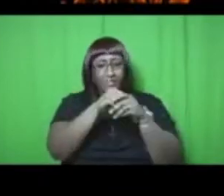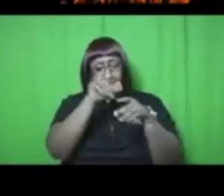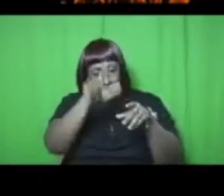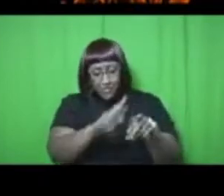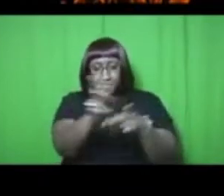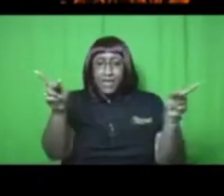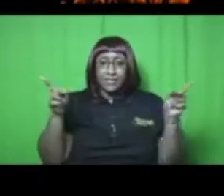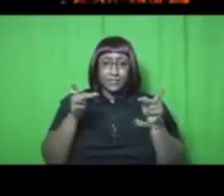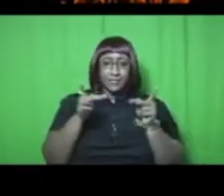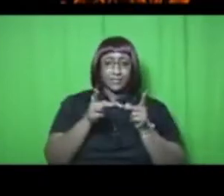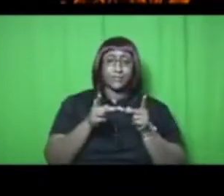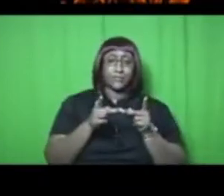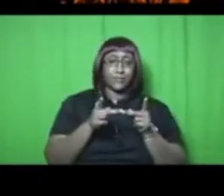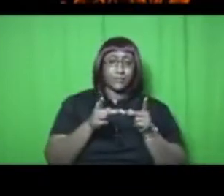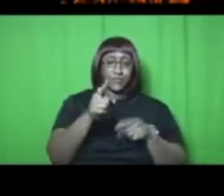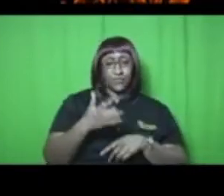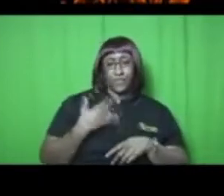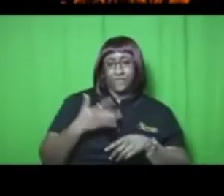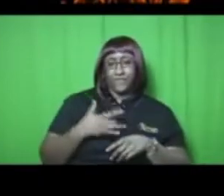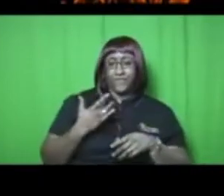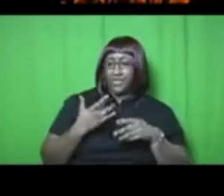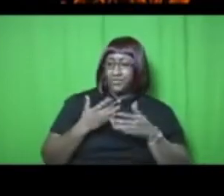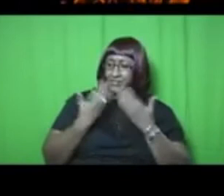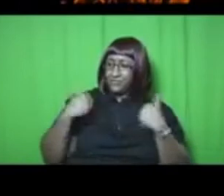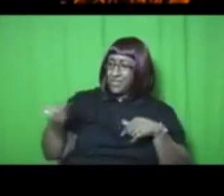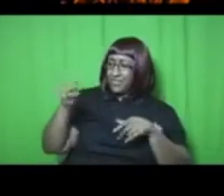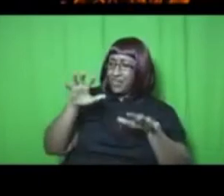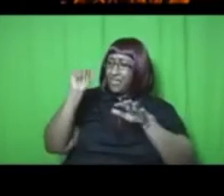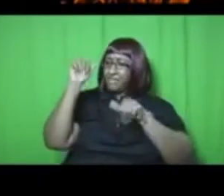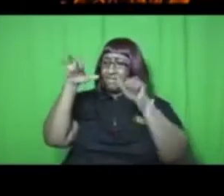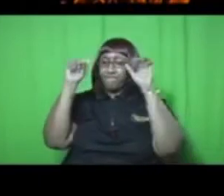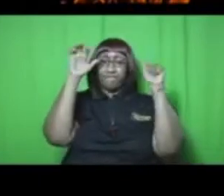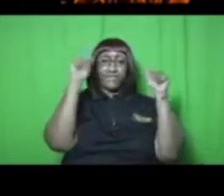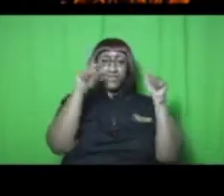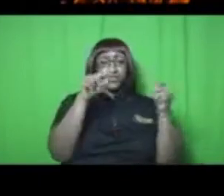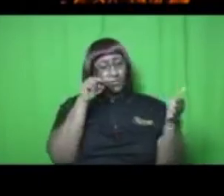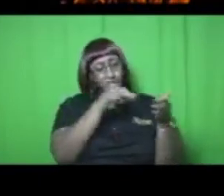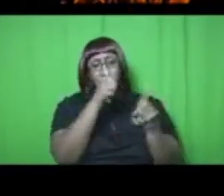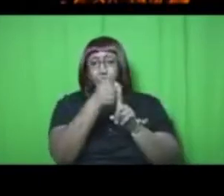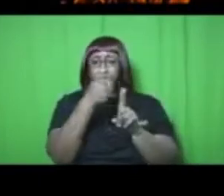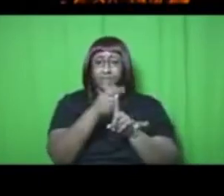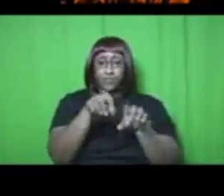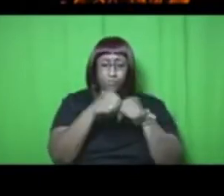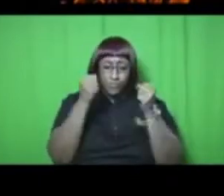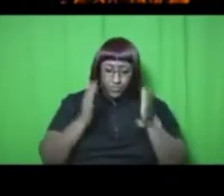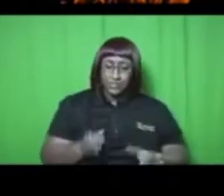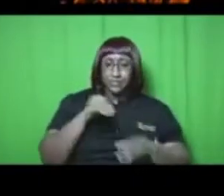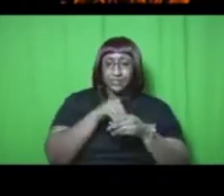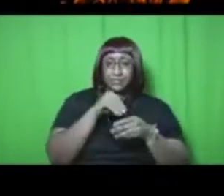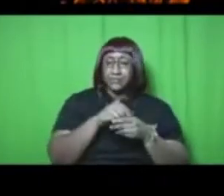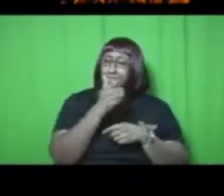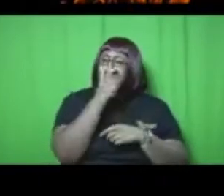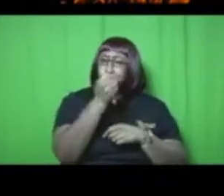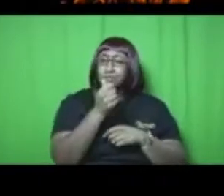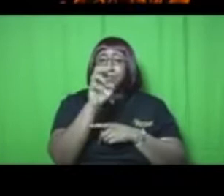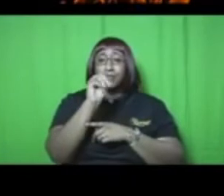the shadow and felt abandoned. And then you look at yourself and you look at your brokenness. And see what God, and you know, it's interesting.